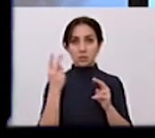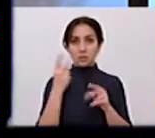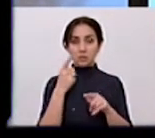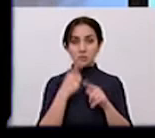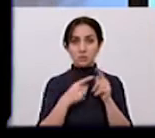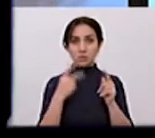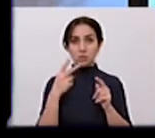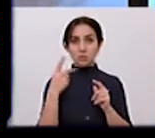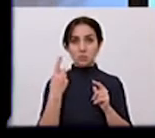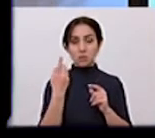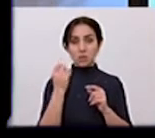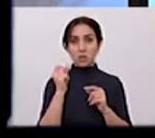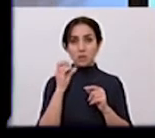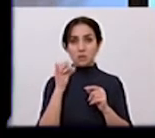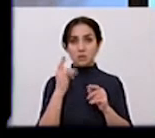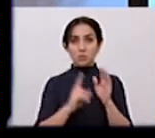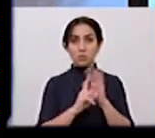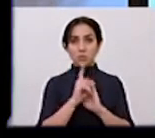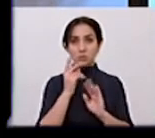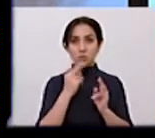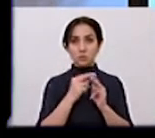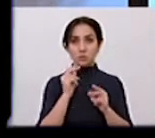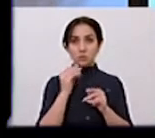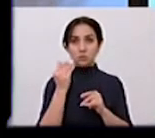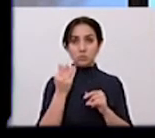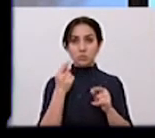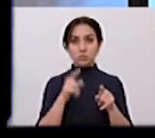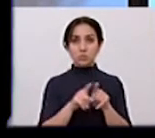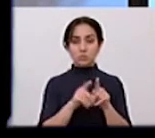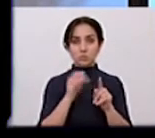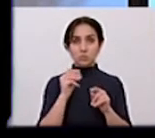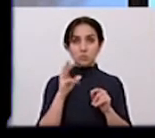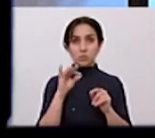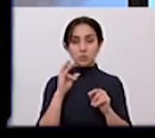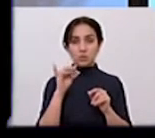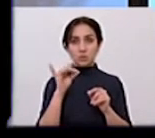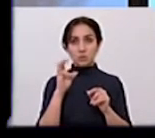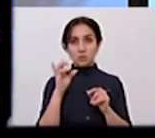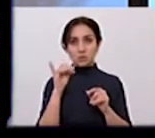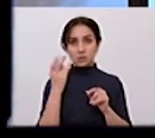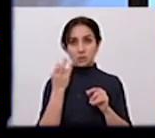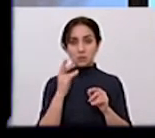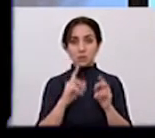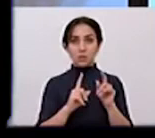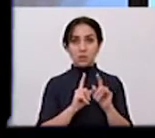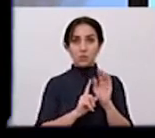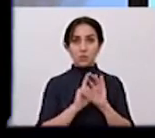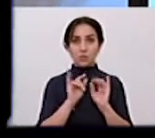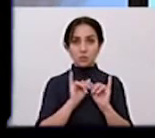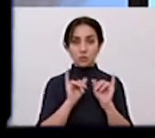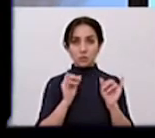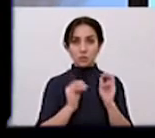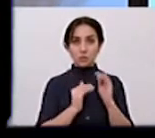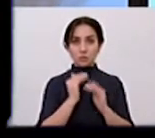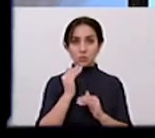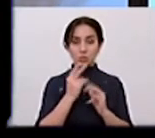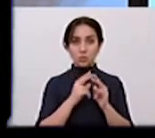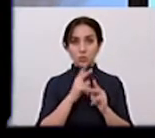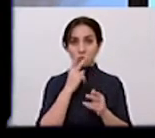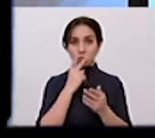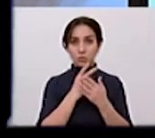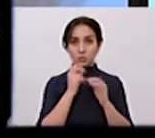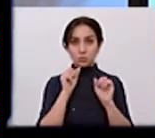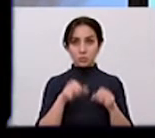yarmi, 21-asr boshlarida jadal demak bular o'sha modernizatsiya, rivojlanish, islohot bosqichidan o'tganligini